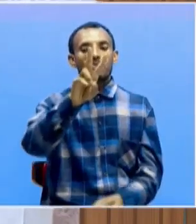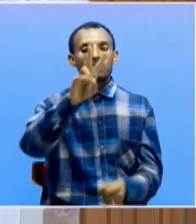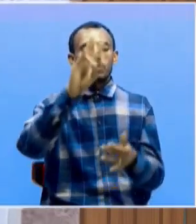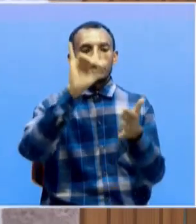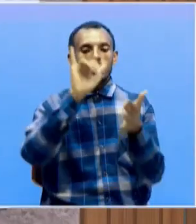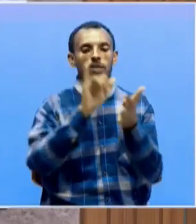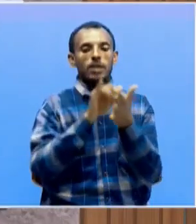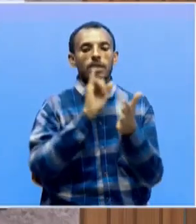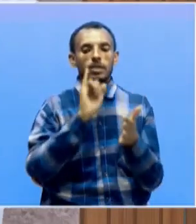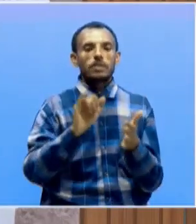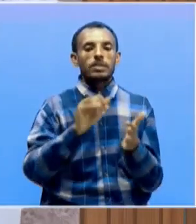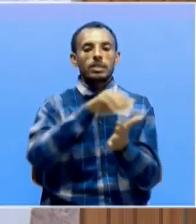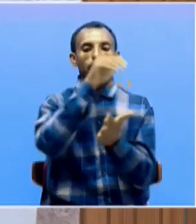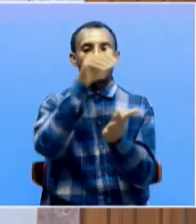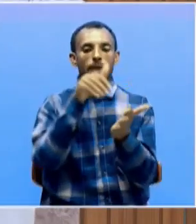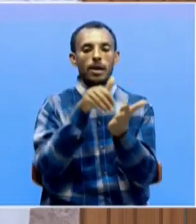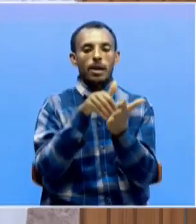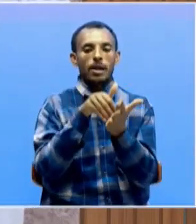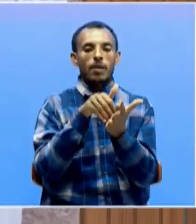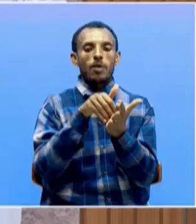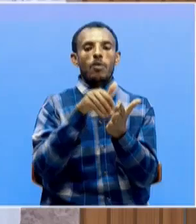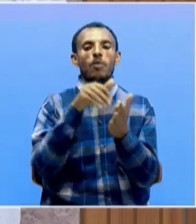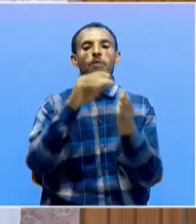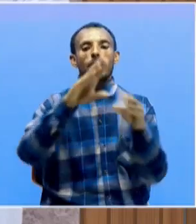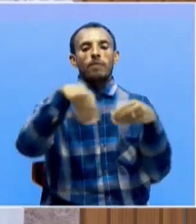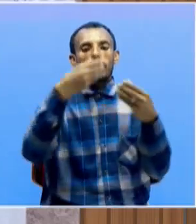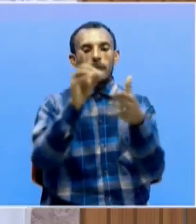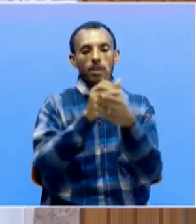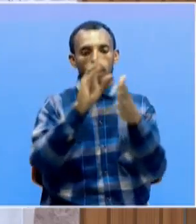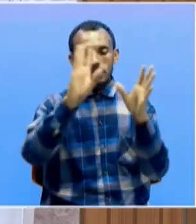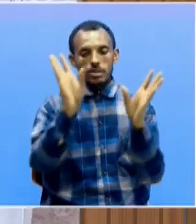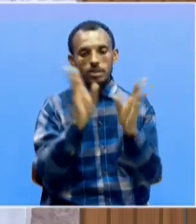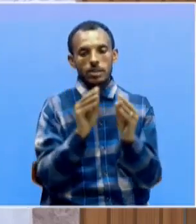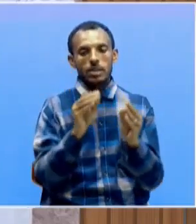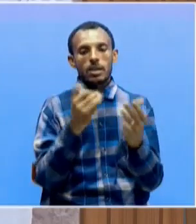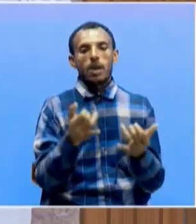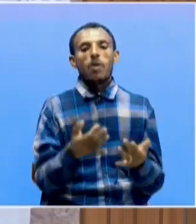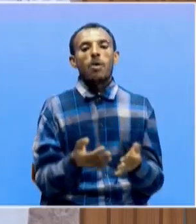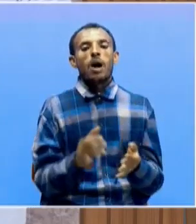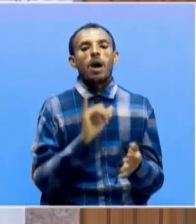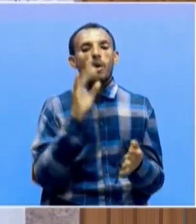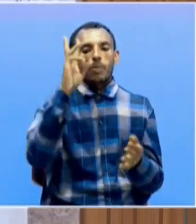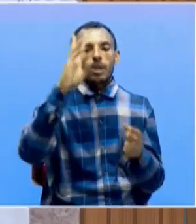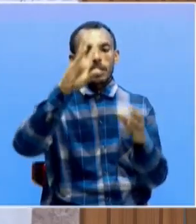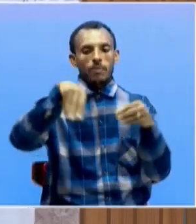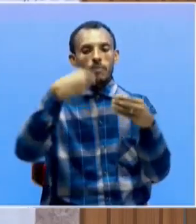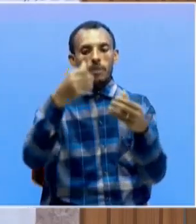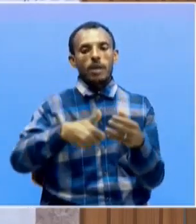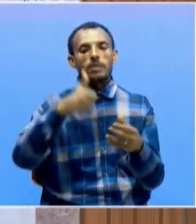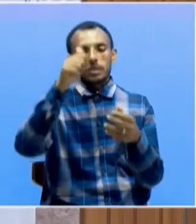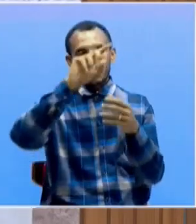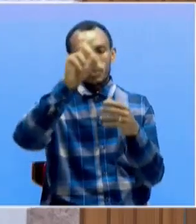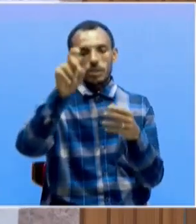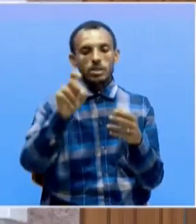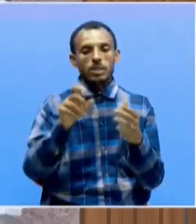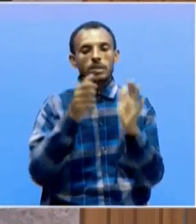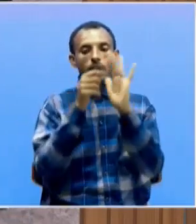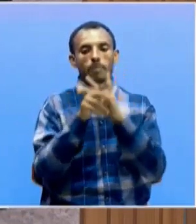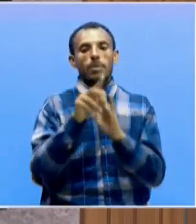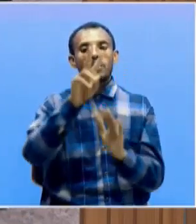or indicates the median of the given data set. Now I'll give you another question for you. Example 2.